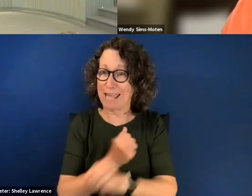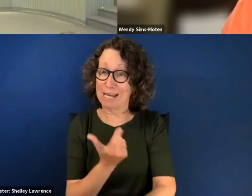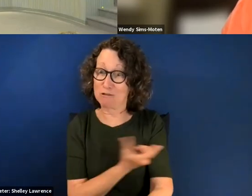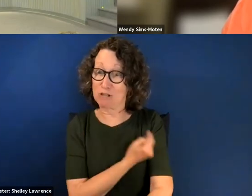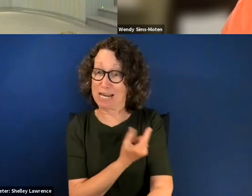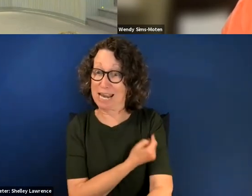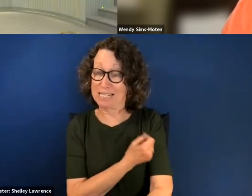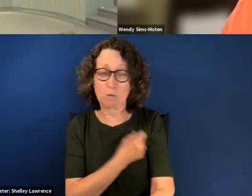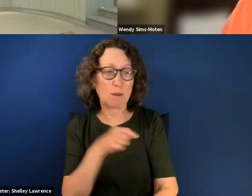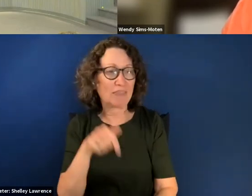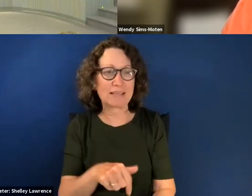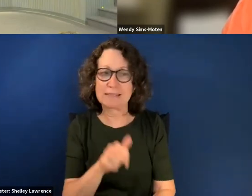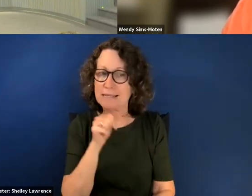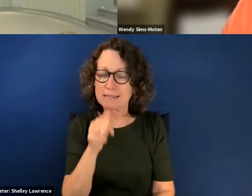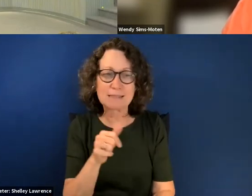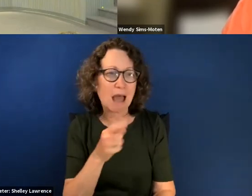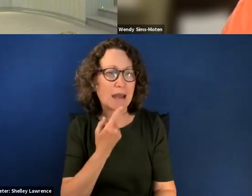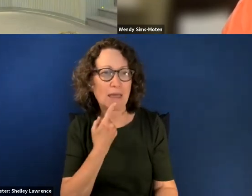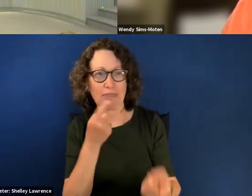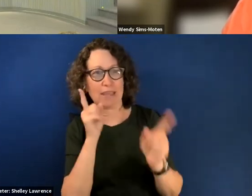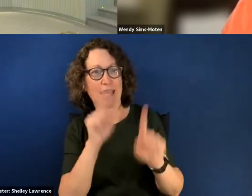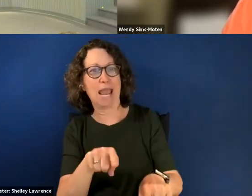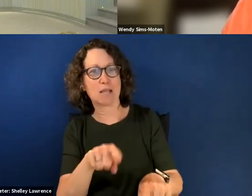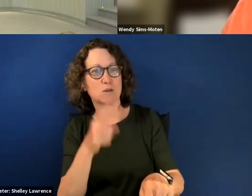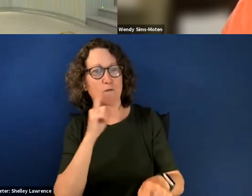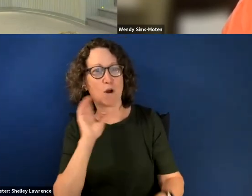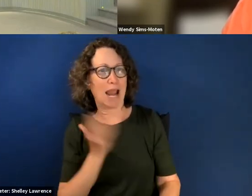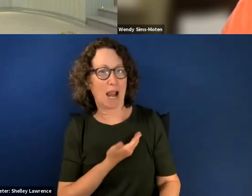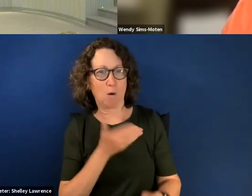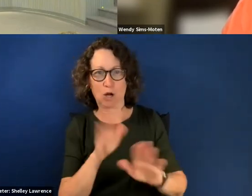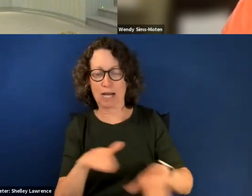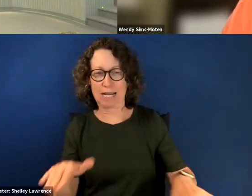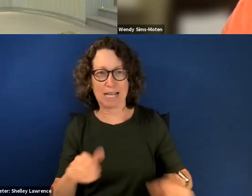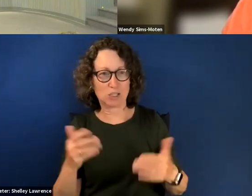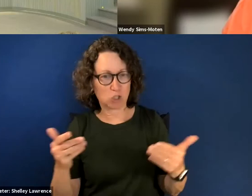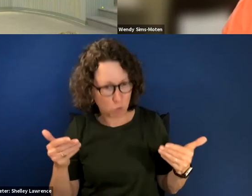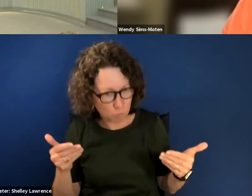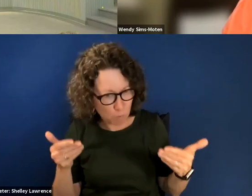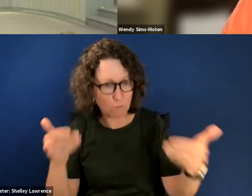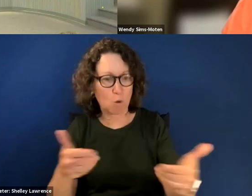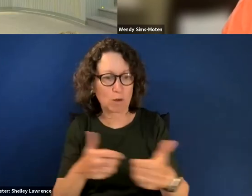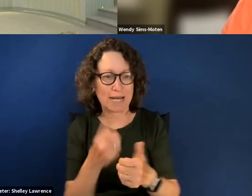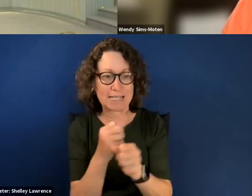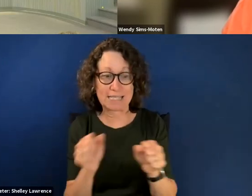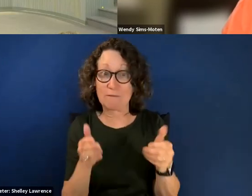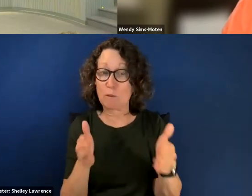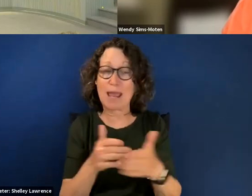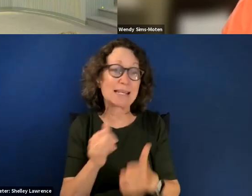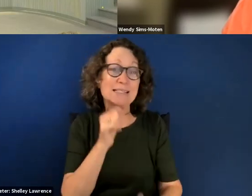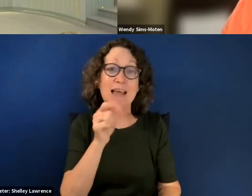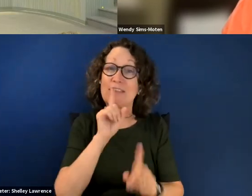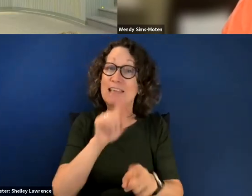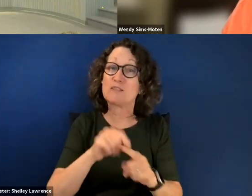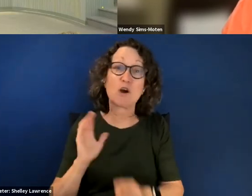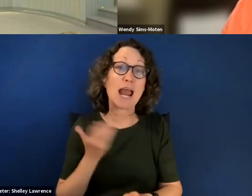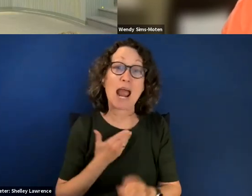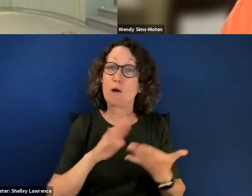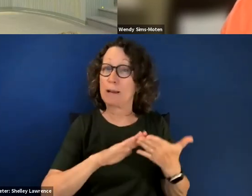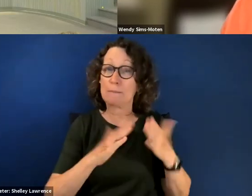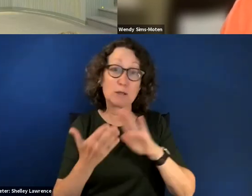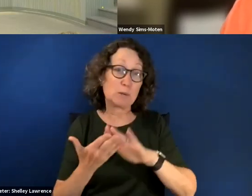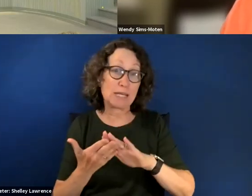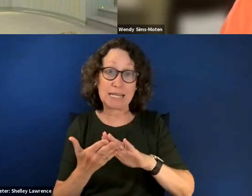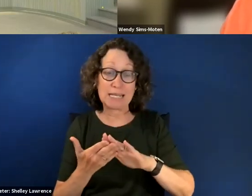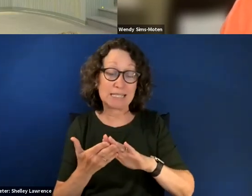when this is not the answer for our kids to move forward in a safe way, and it's not the answer for our communities